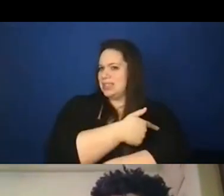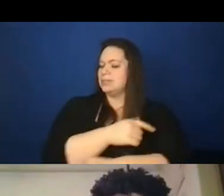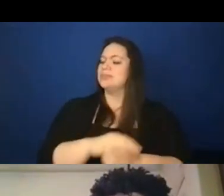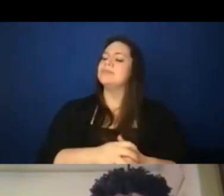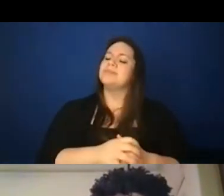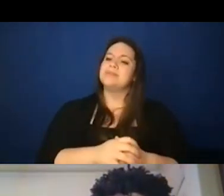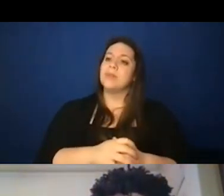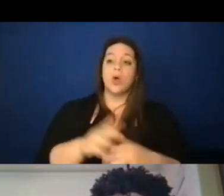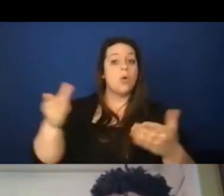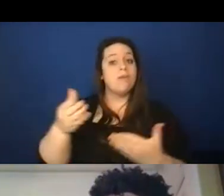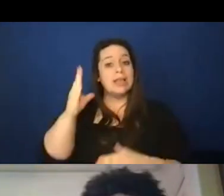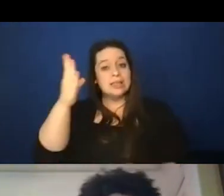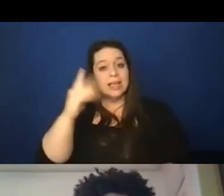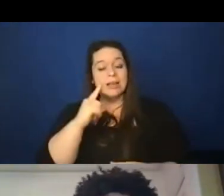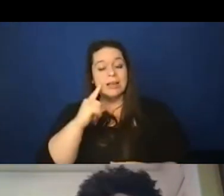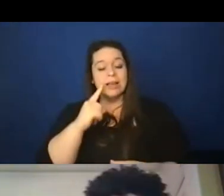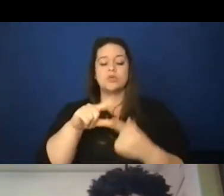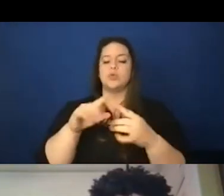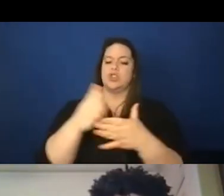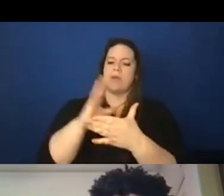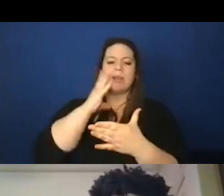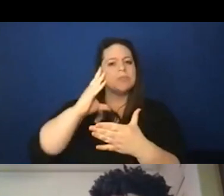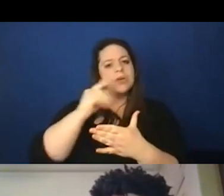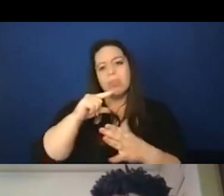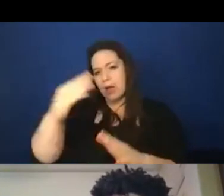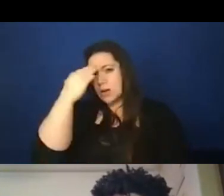well as their experiences. Most importantly, we want to